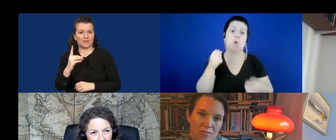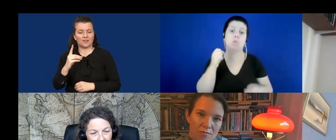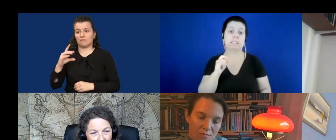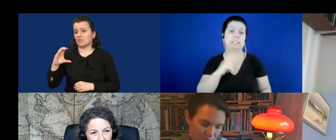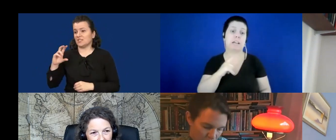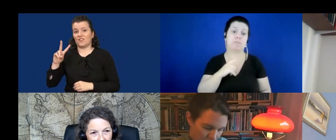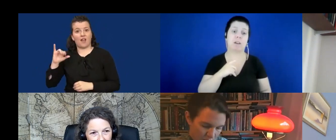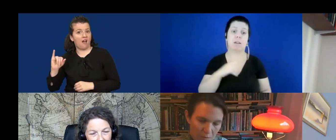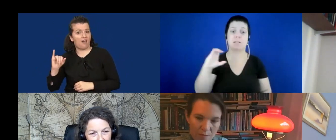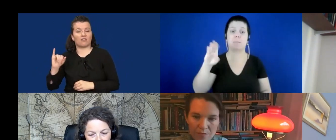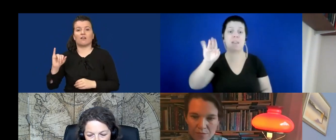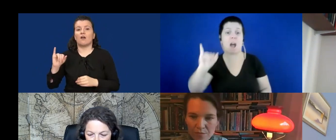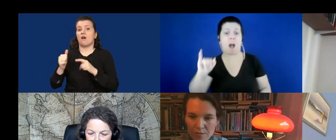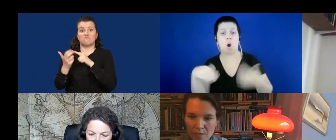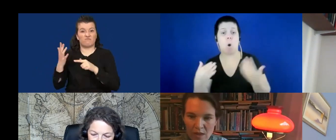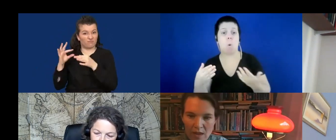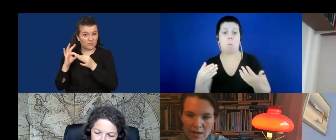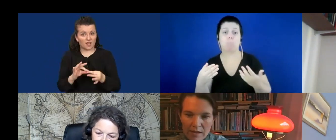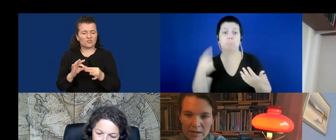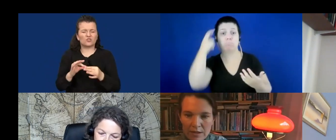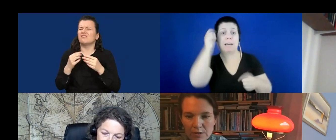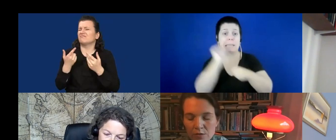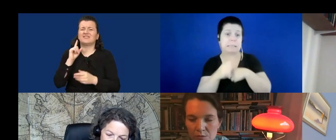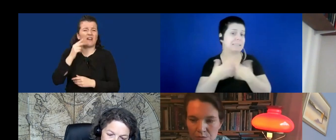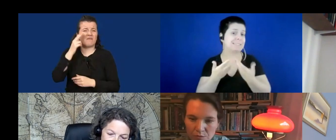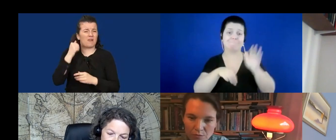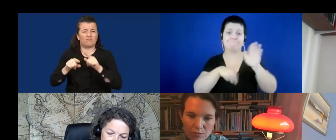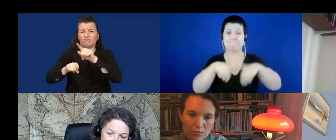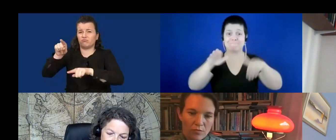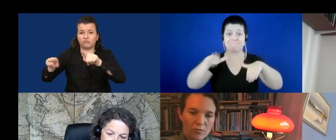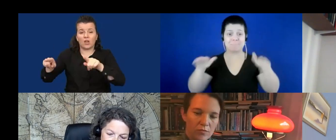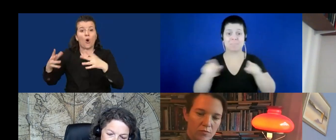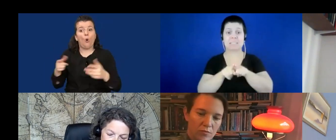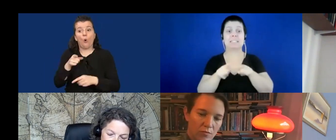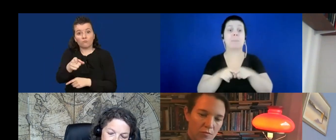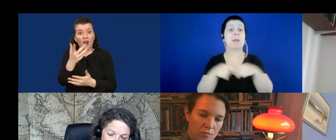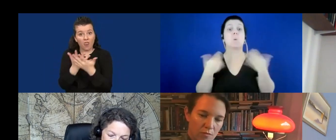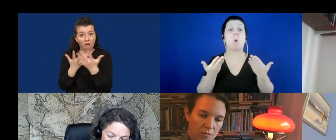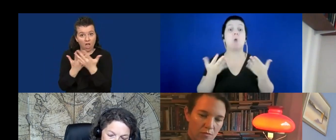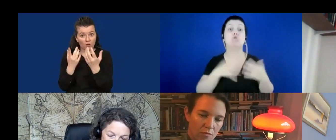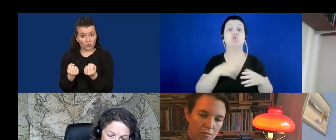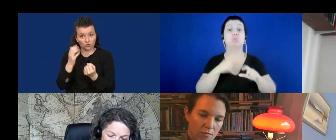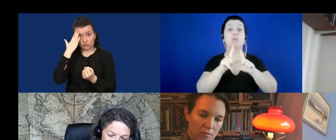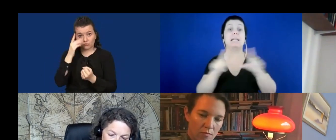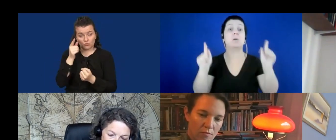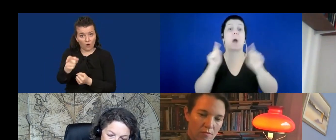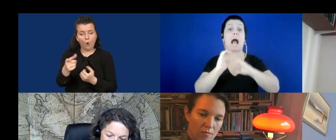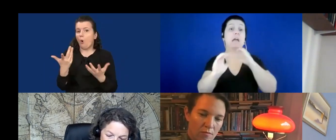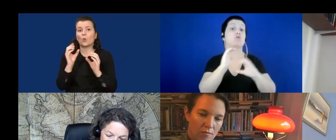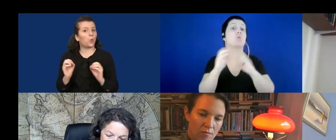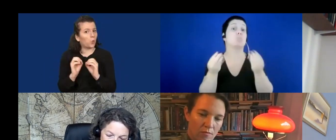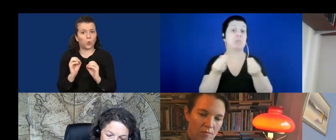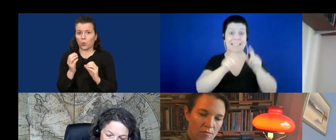or not. These things will all, and whether language has been established in the individual